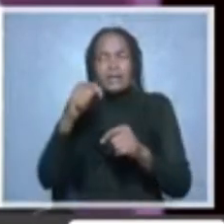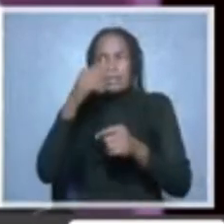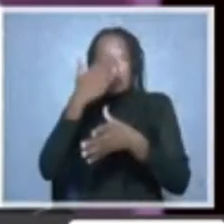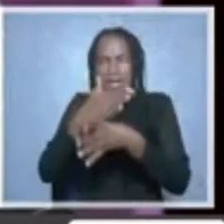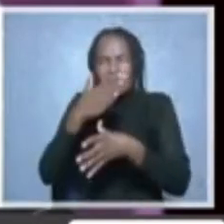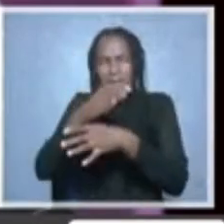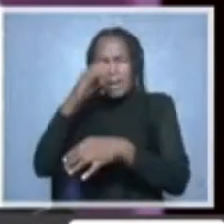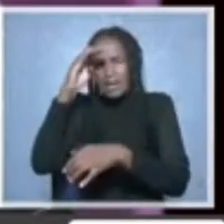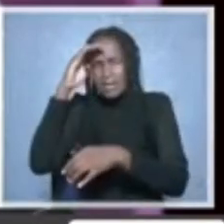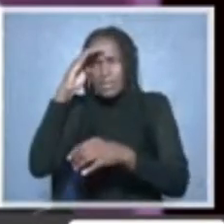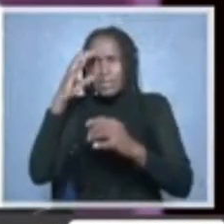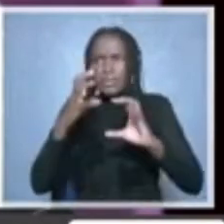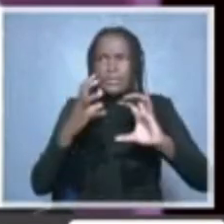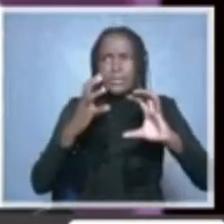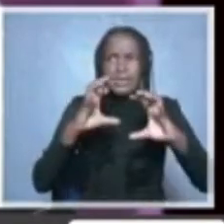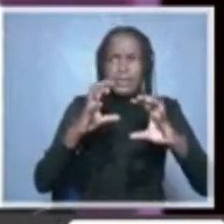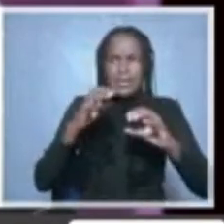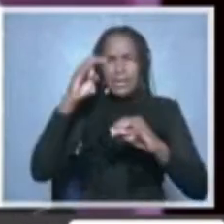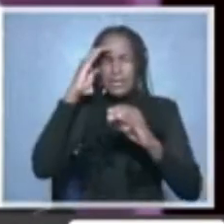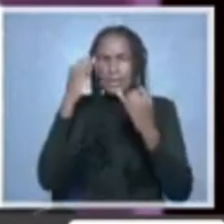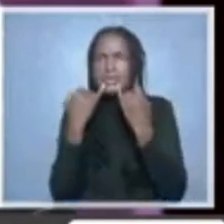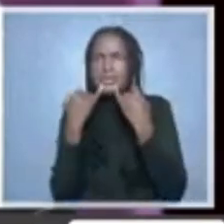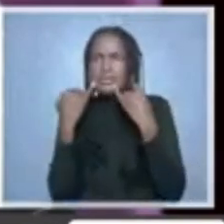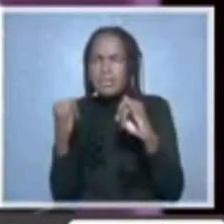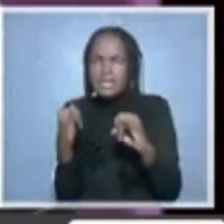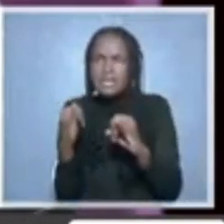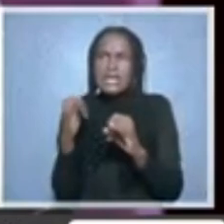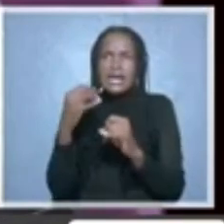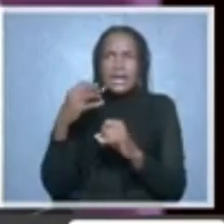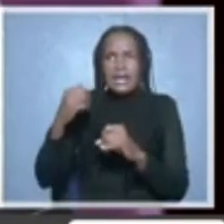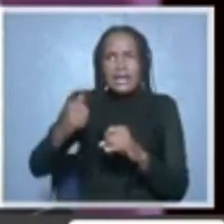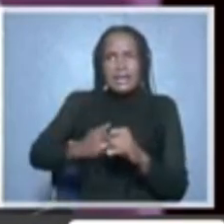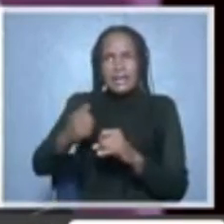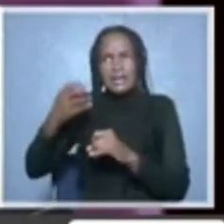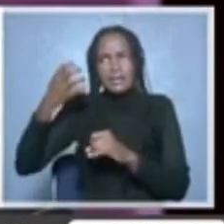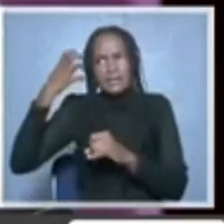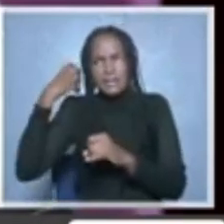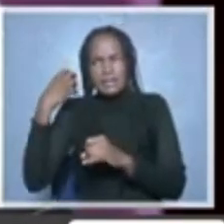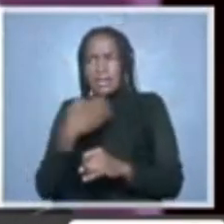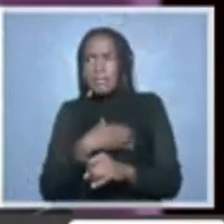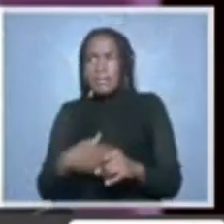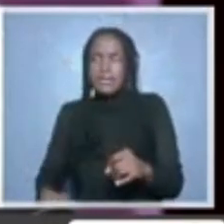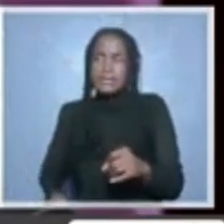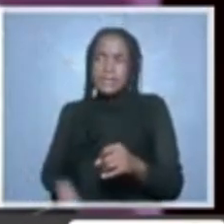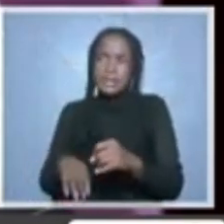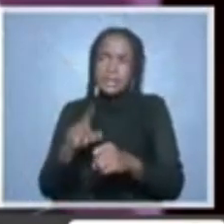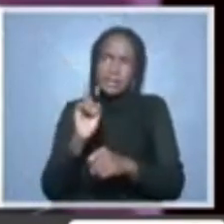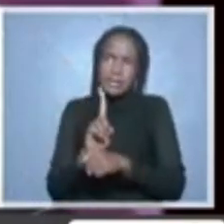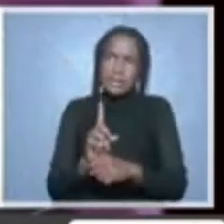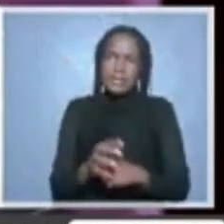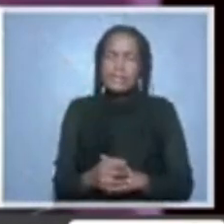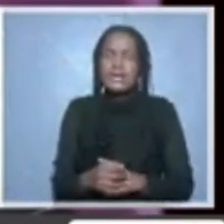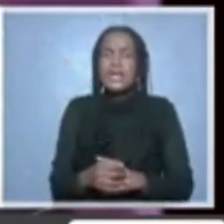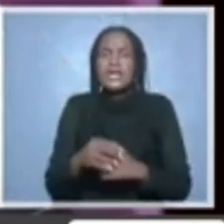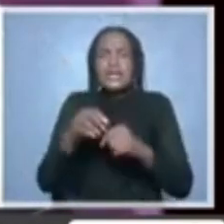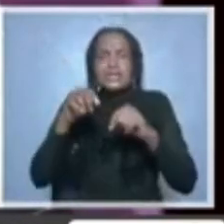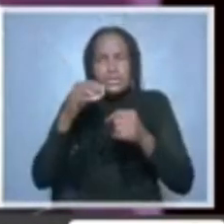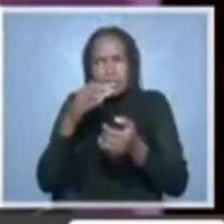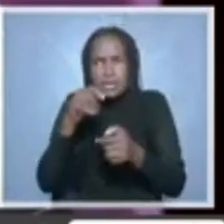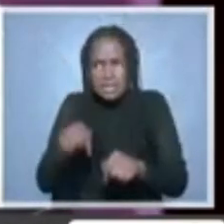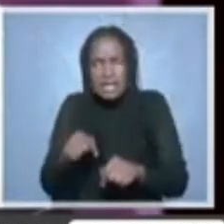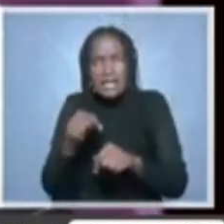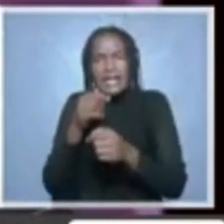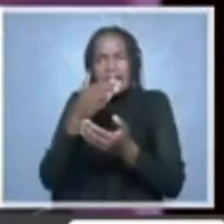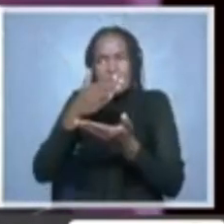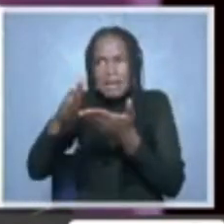the founding, to their families, and also sharing how all of us, in a way, have been able